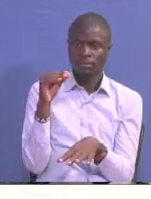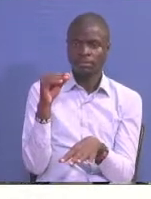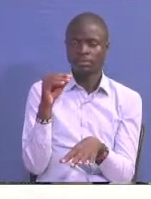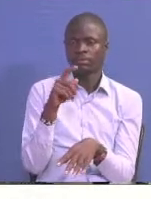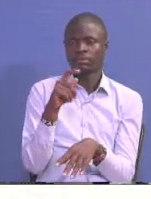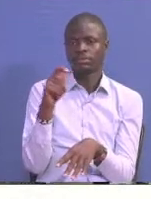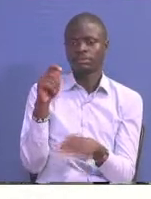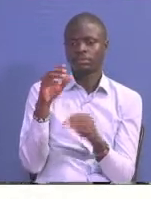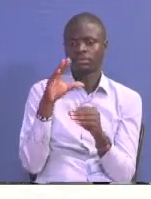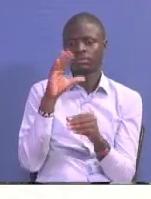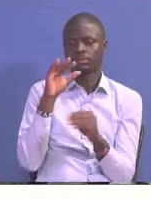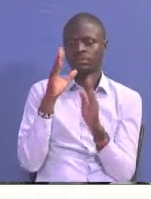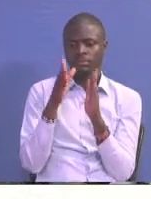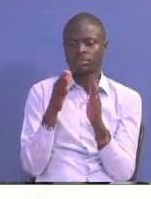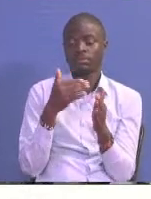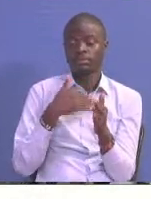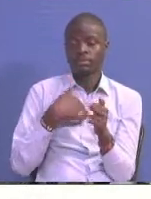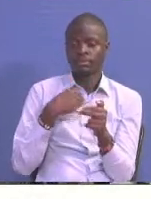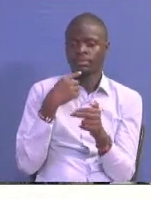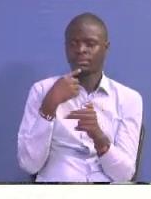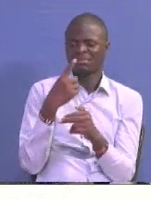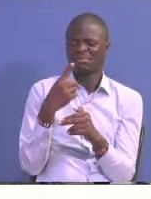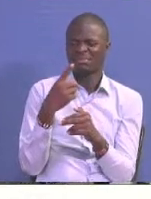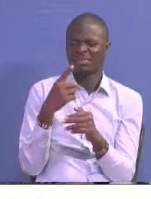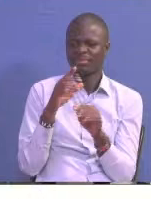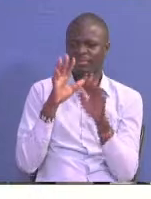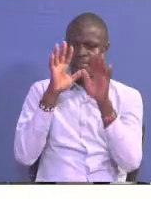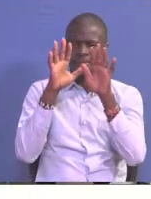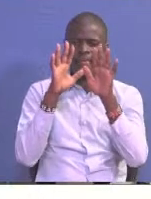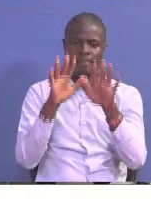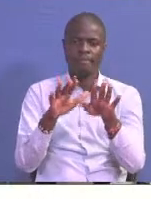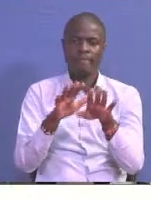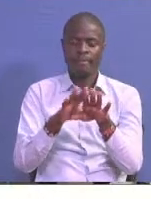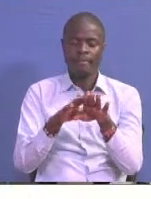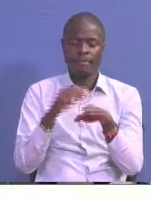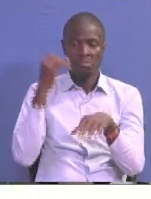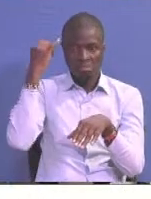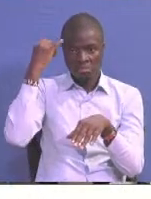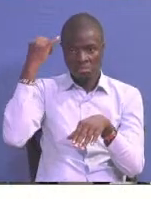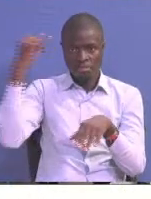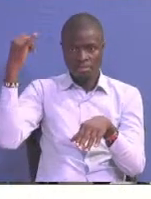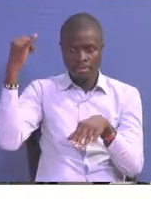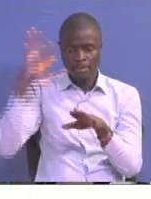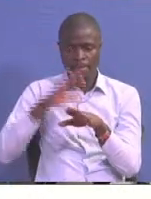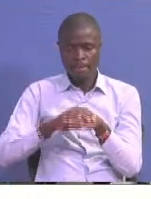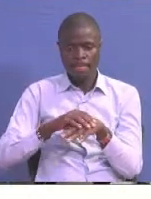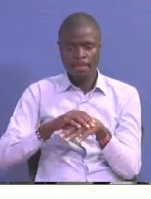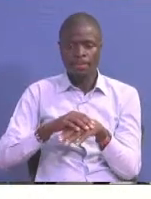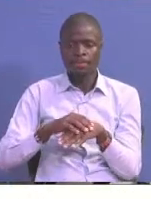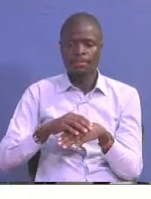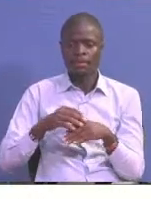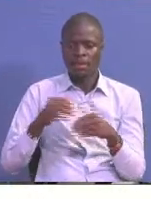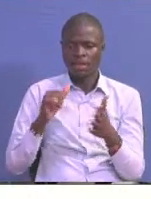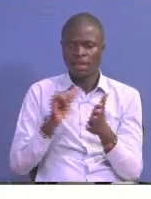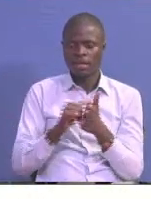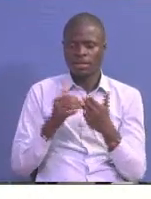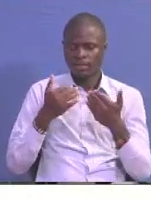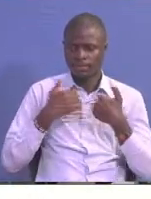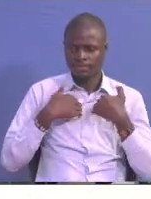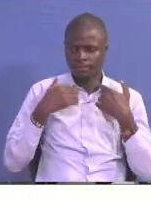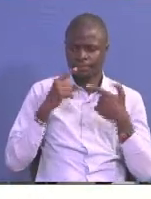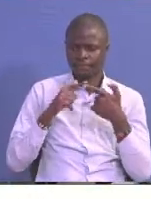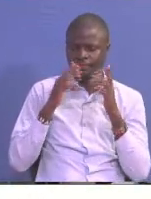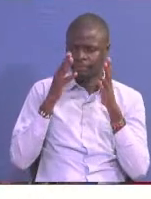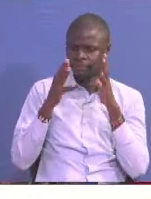the speaker has highlighted very significant issues that we need to consider as